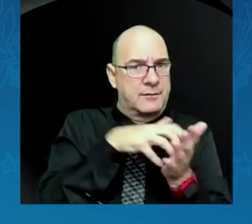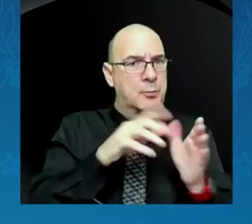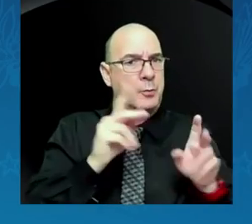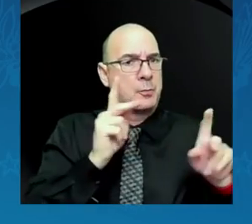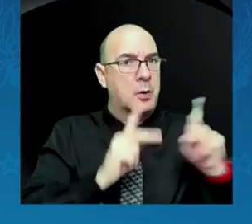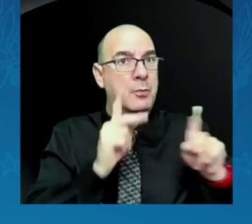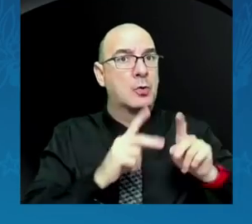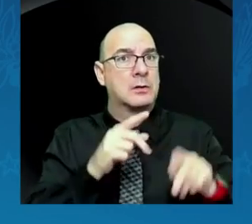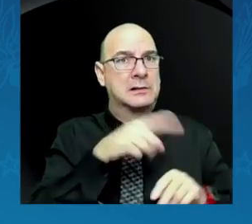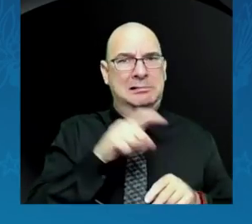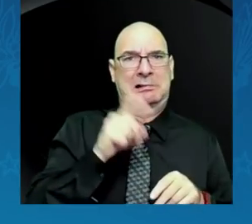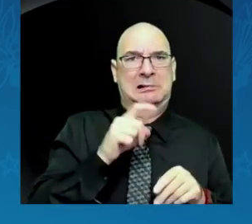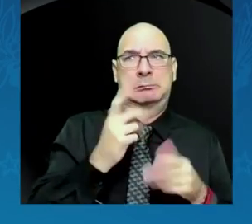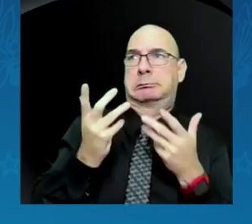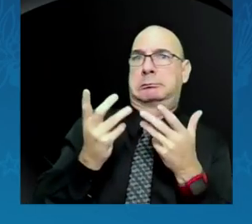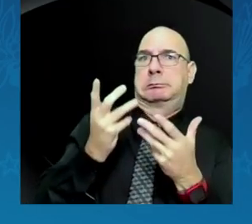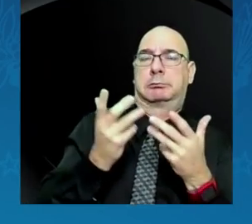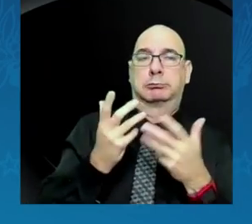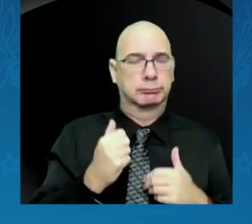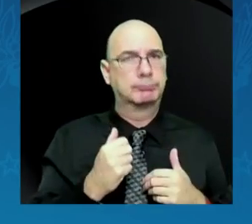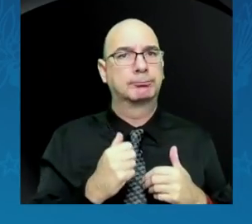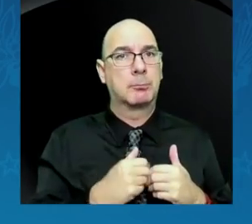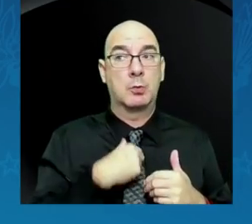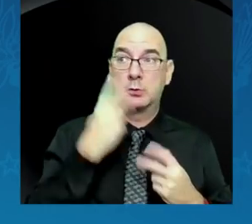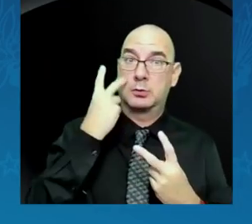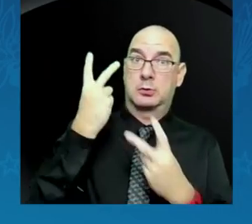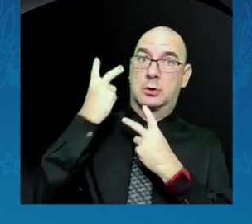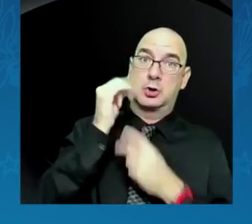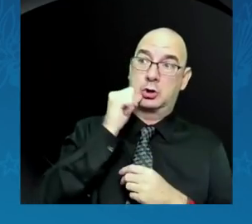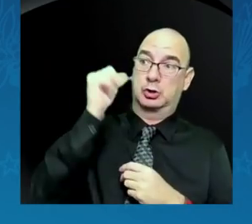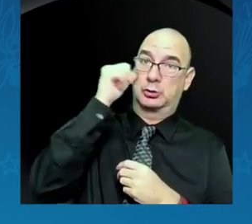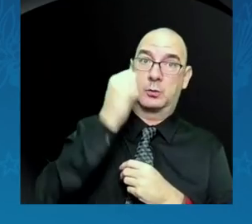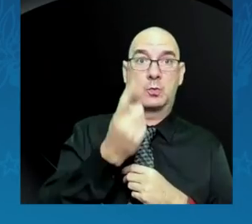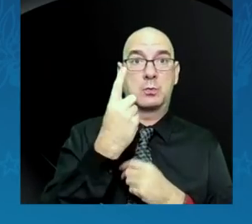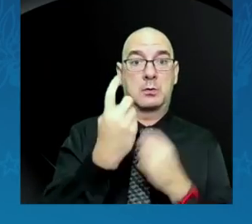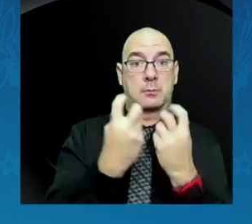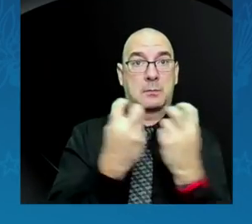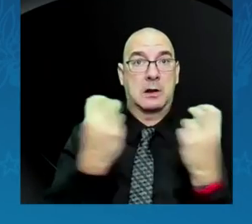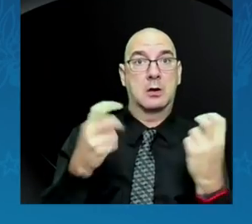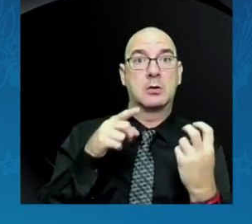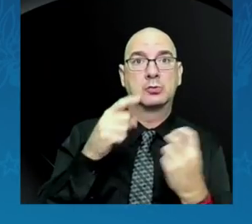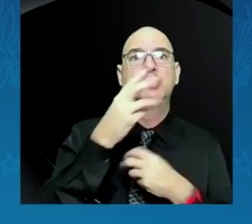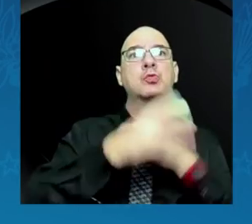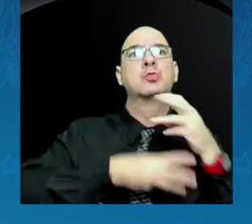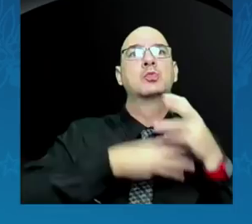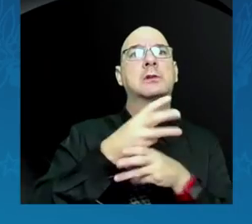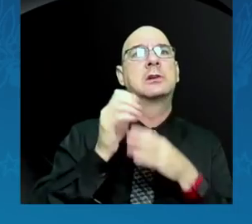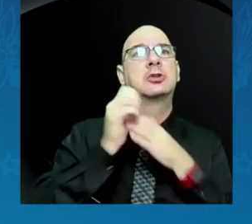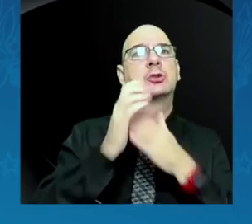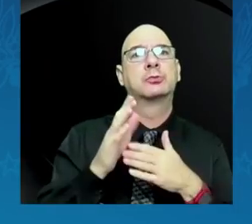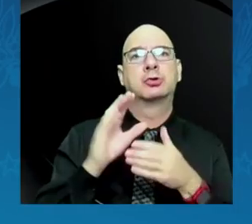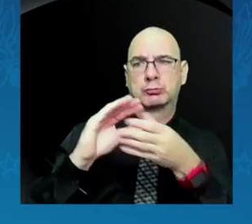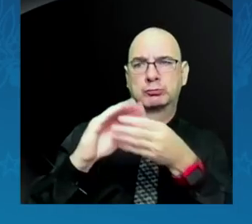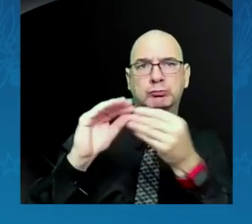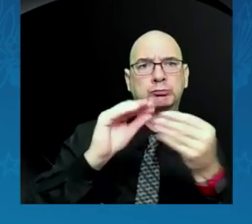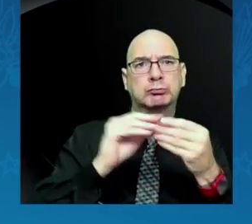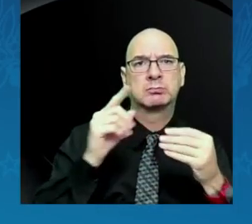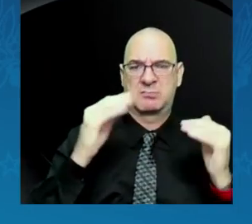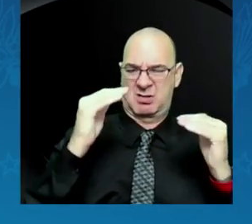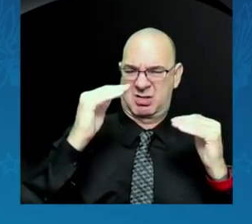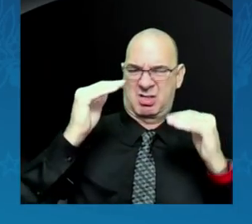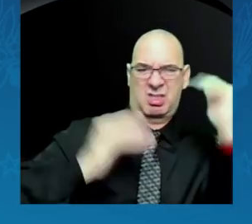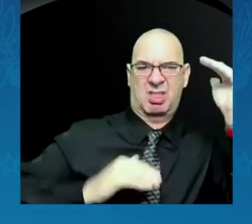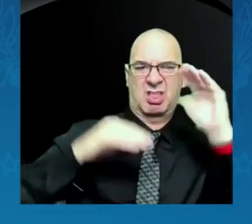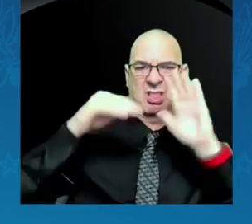panels, world leaders talked specifically about the disparities and inequities in terms of